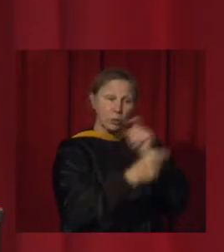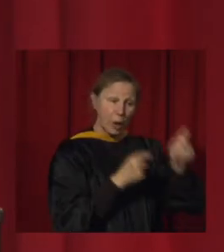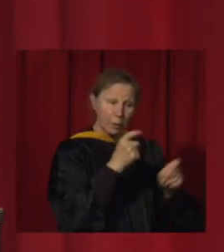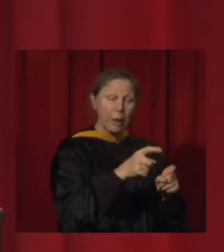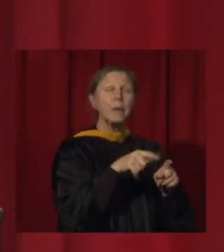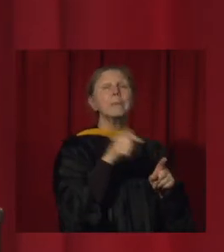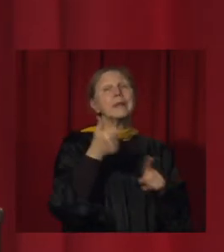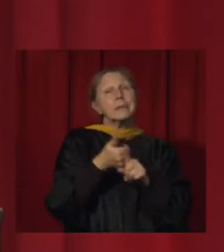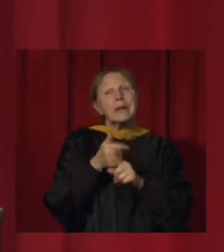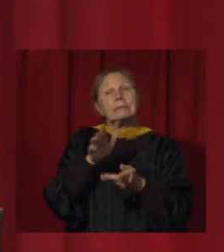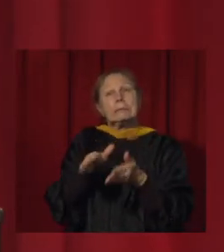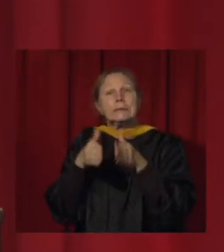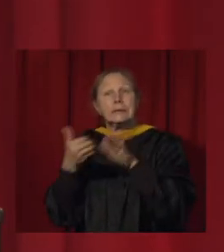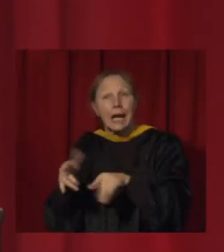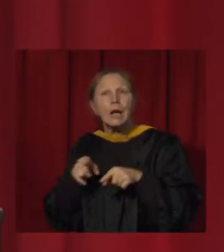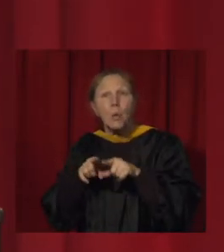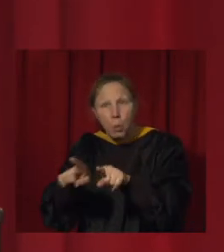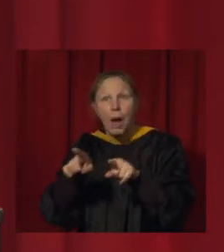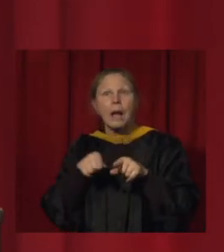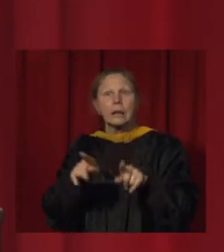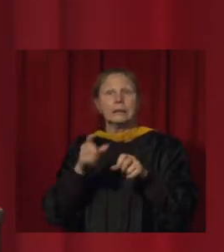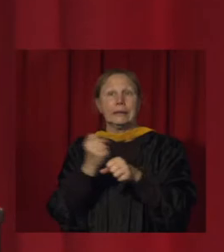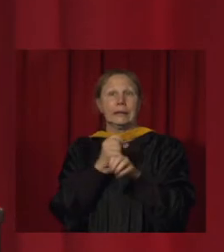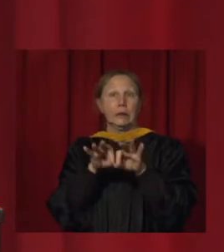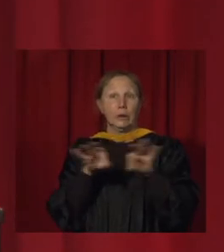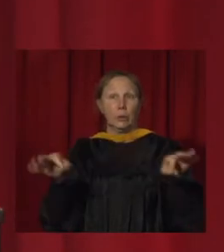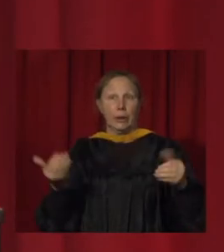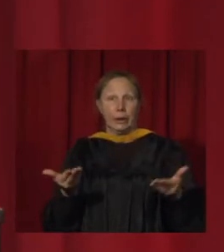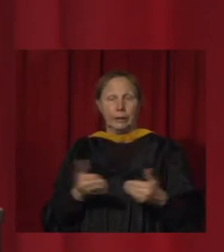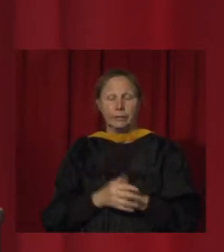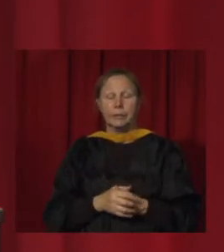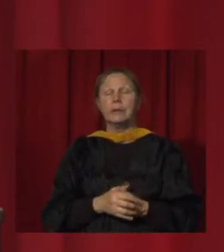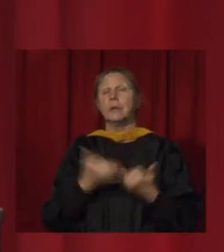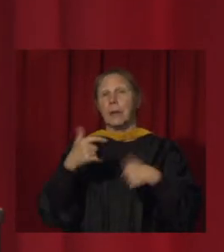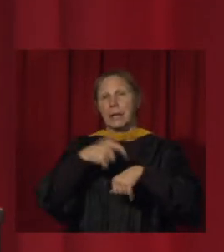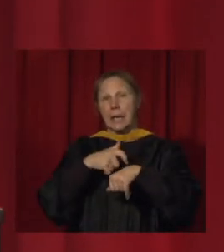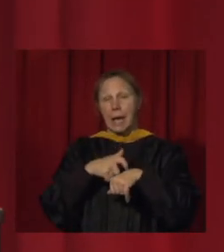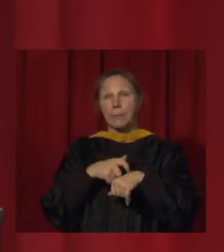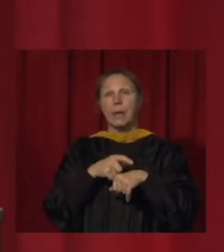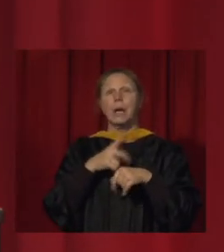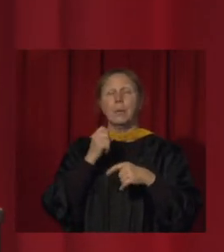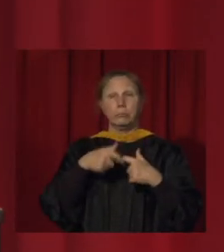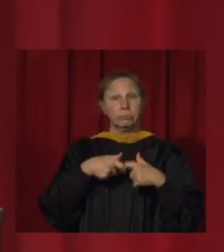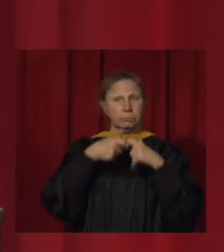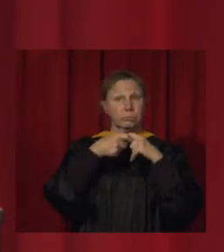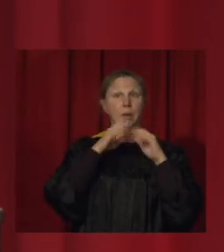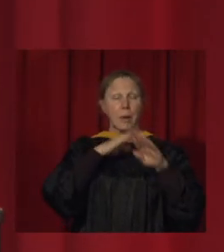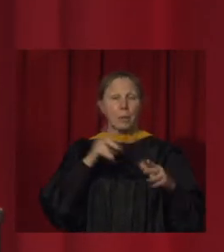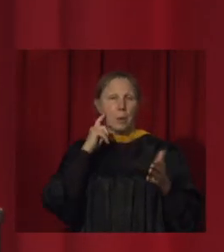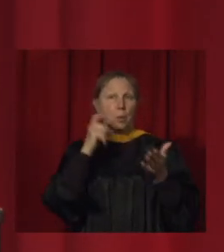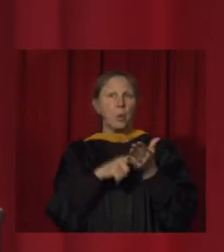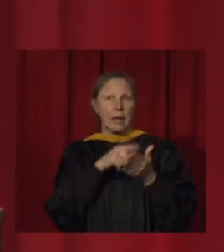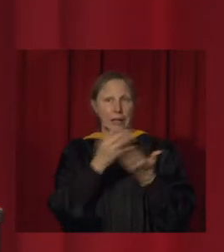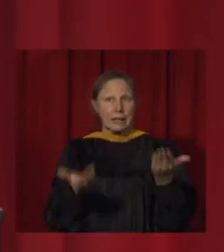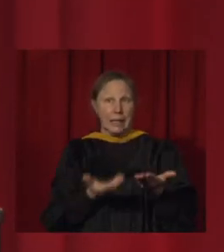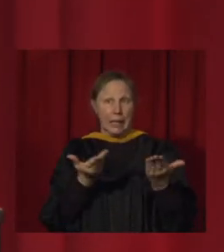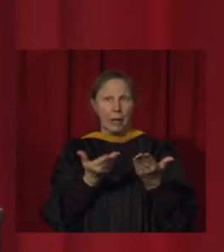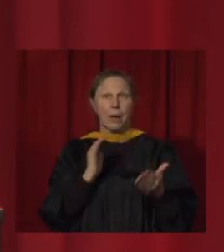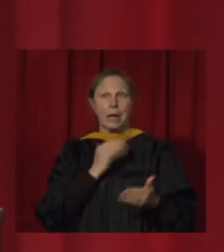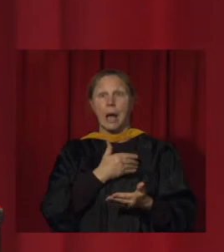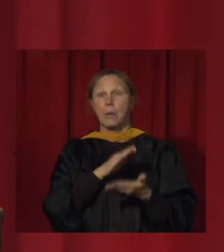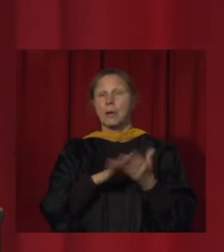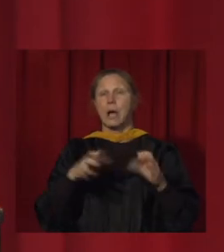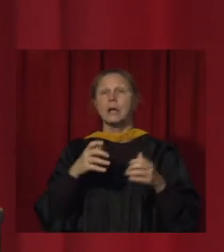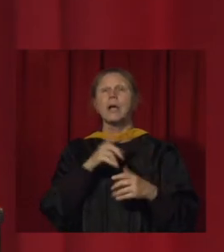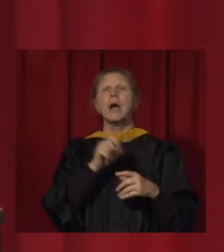who passed away while working toward their degree. It is at this time we would like to recognize those students in Fulbright College. Will